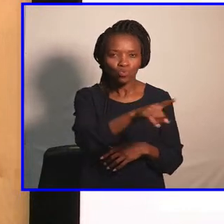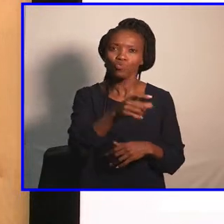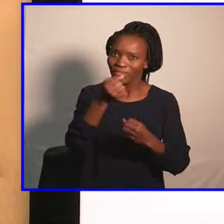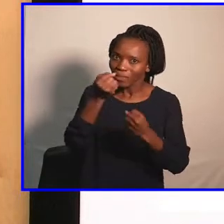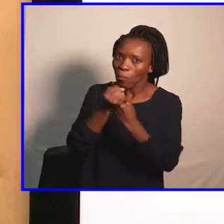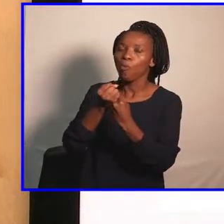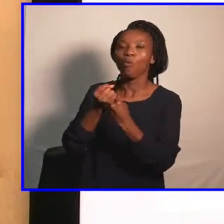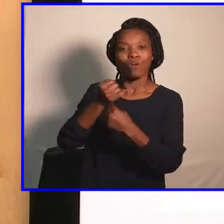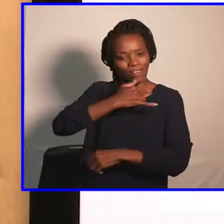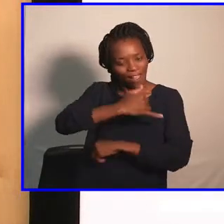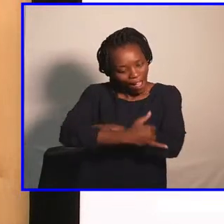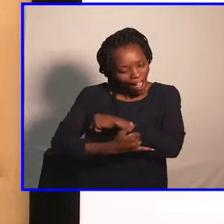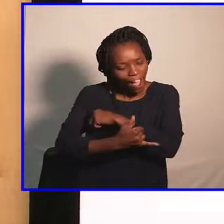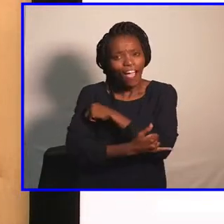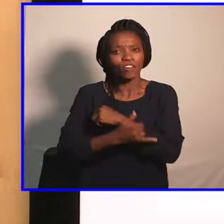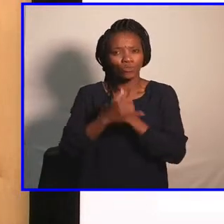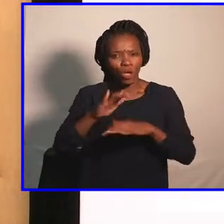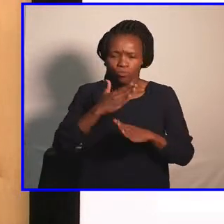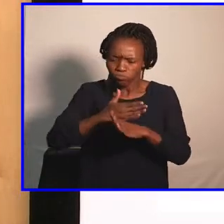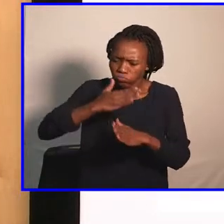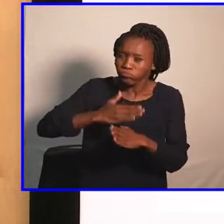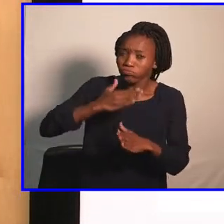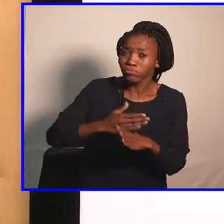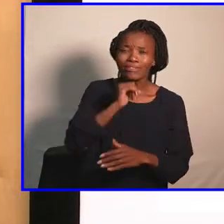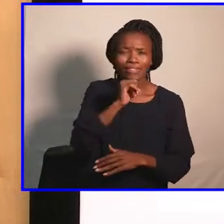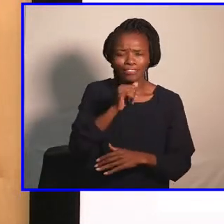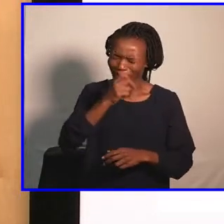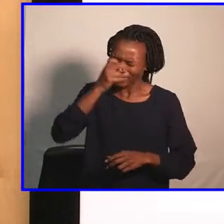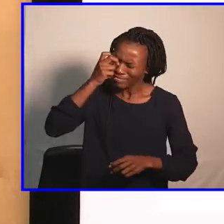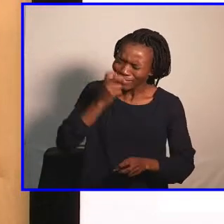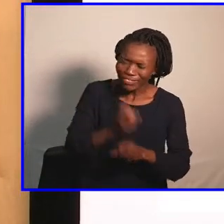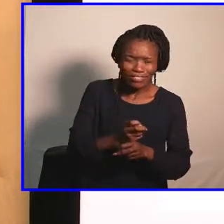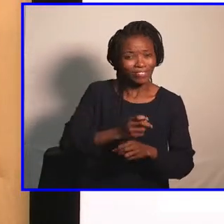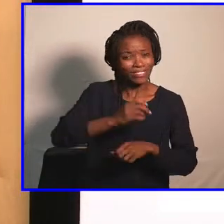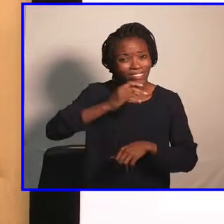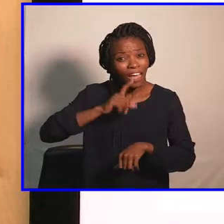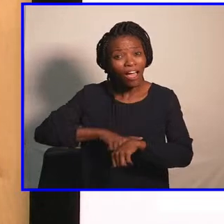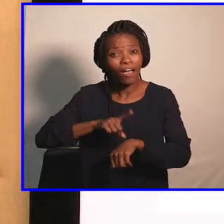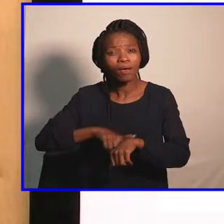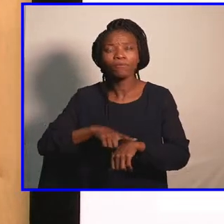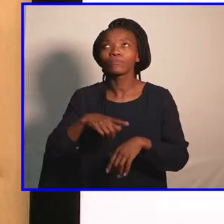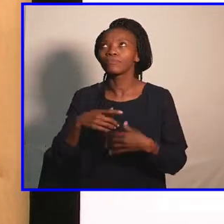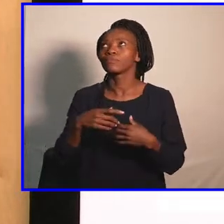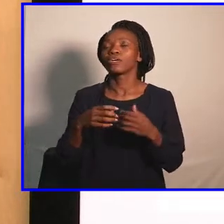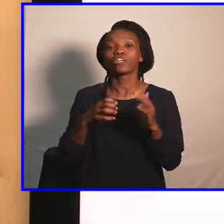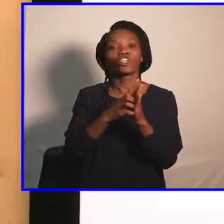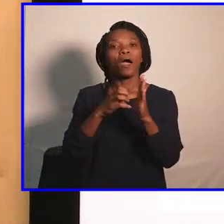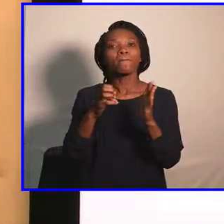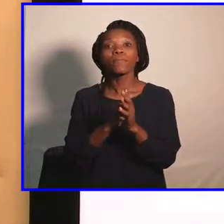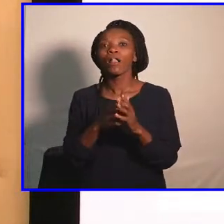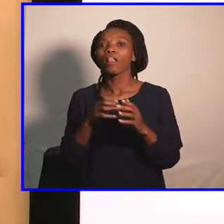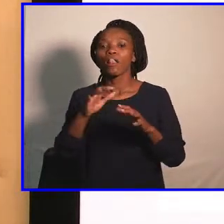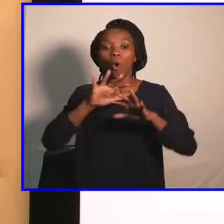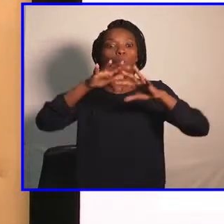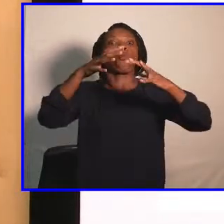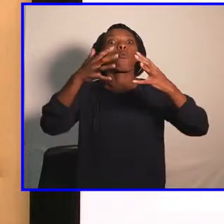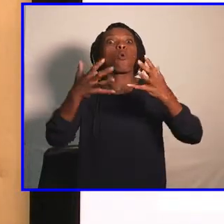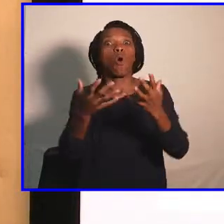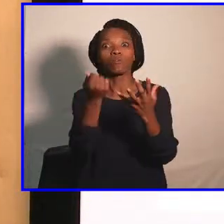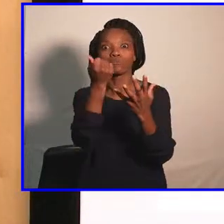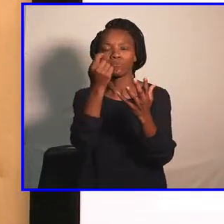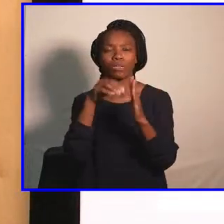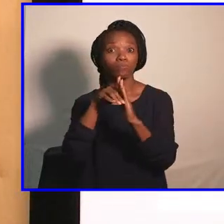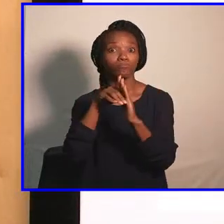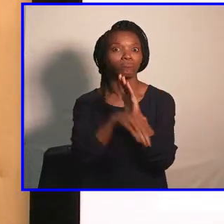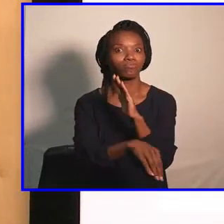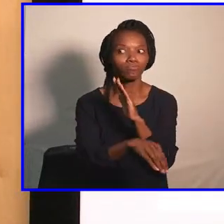tasks during trying times, such as during the global financial crisis. A number of you were